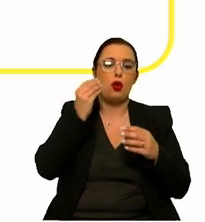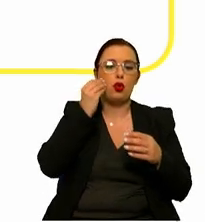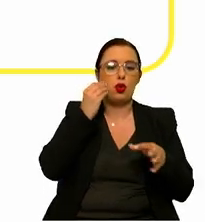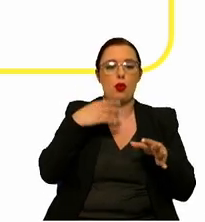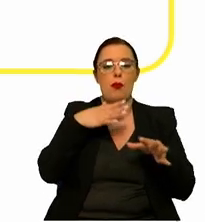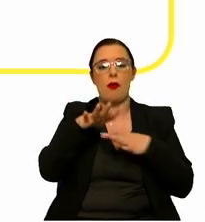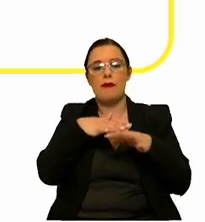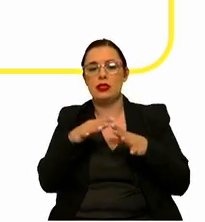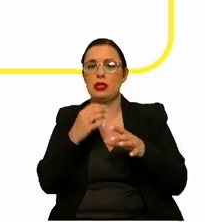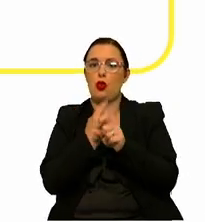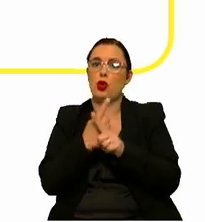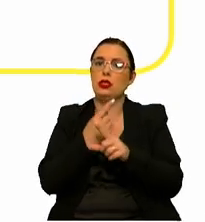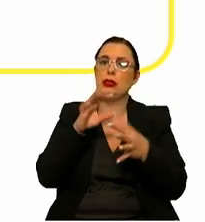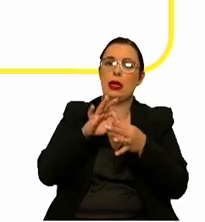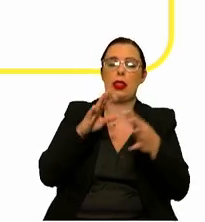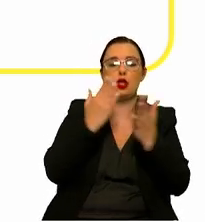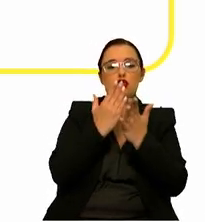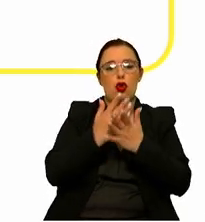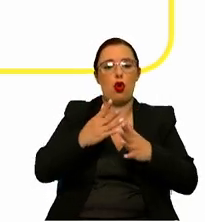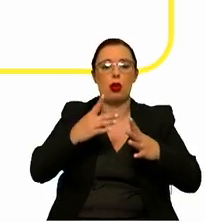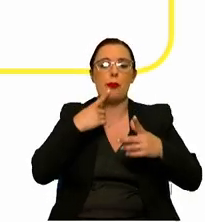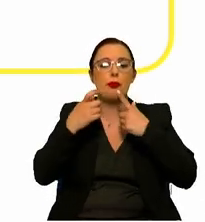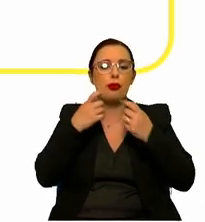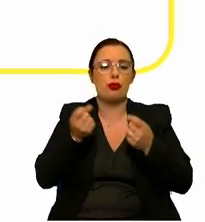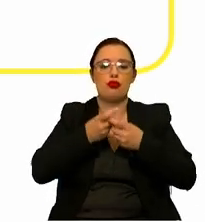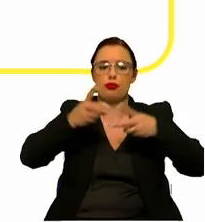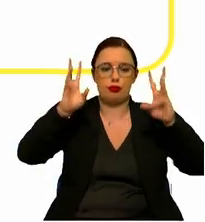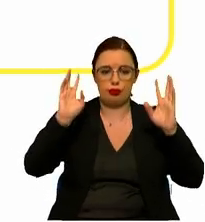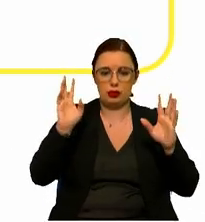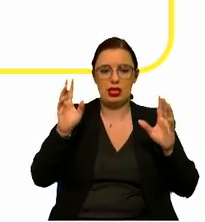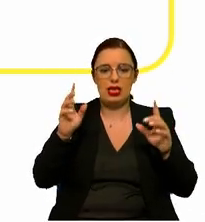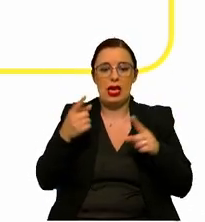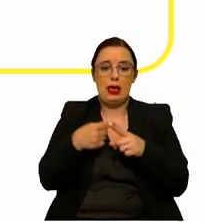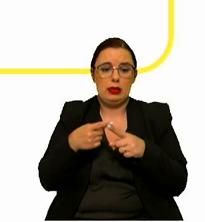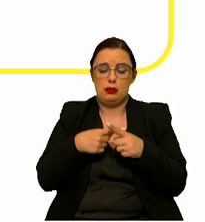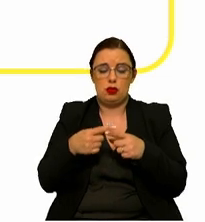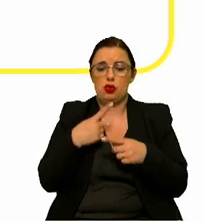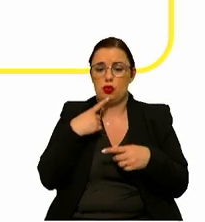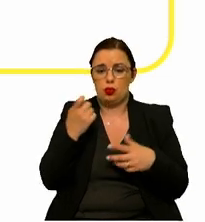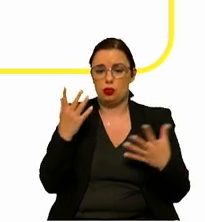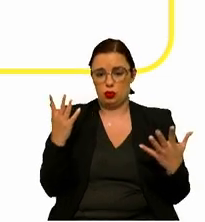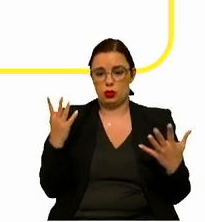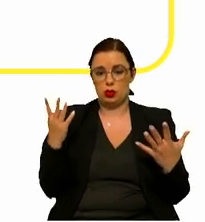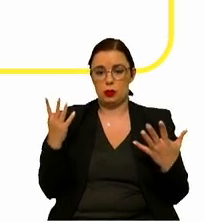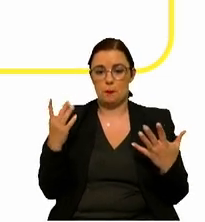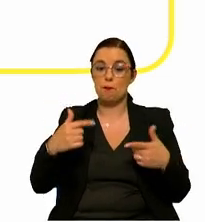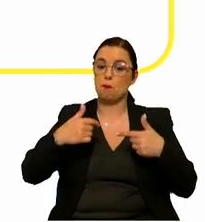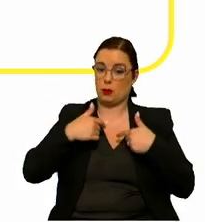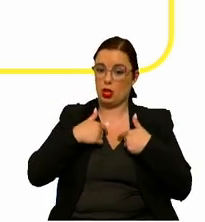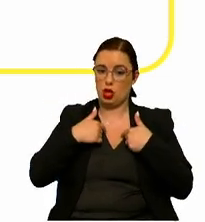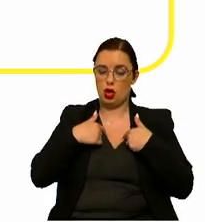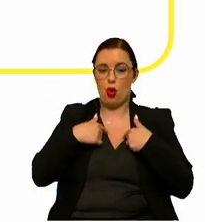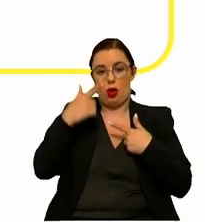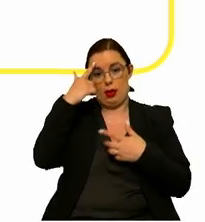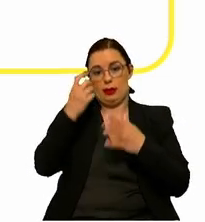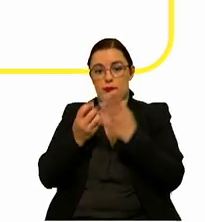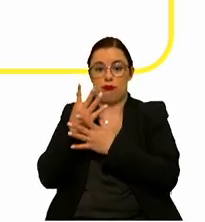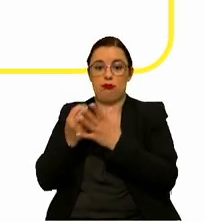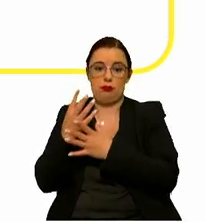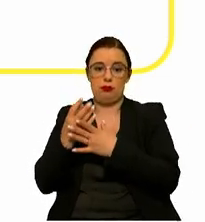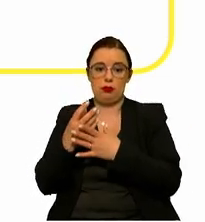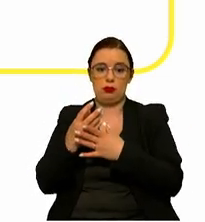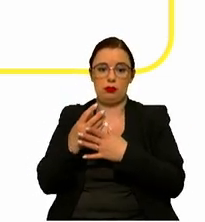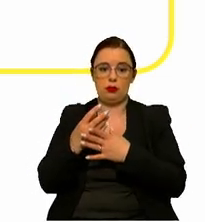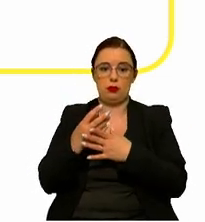for school, or maybe answer an interesting question And we're more interested in the creativity side of it than to